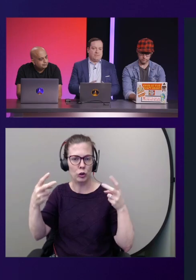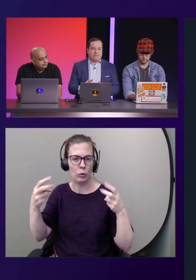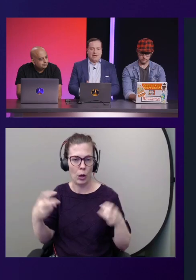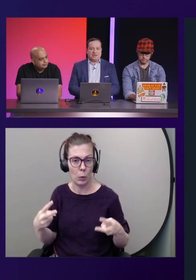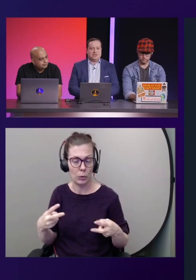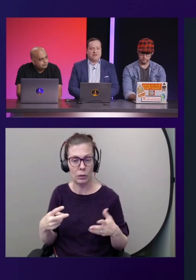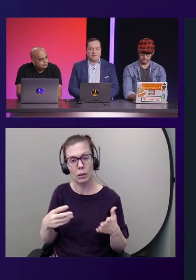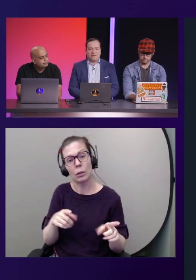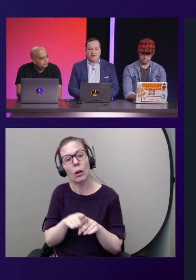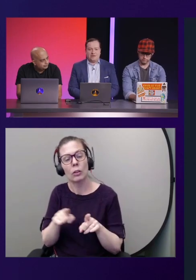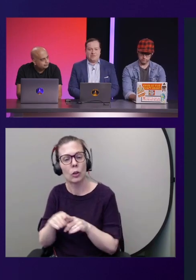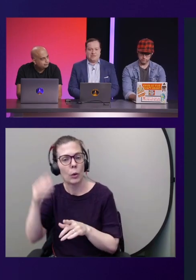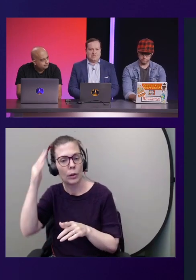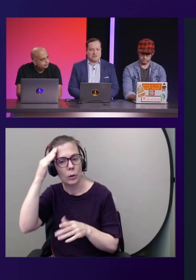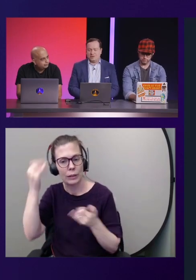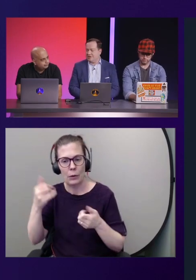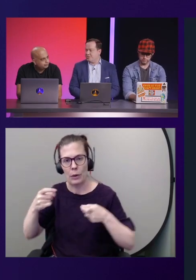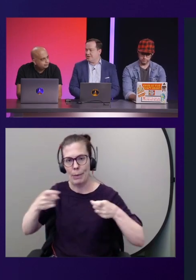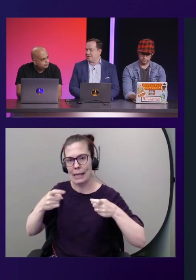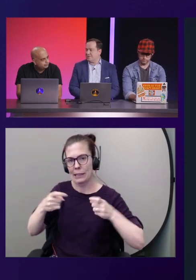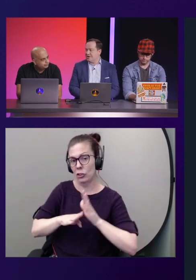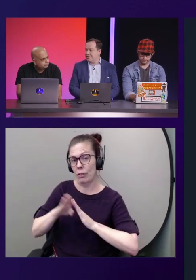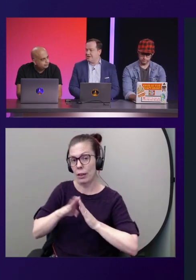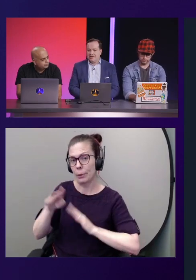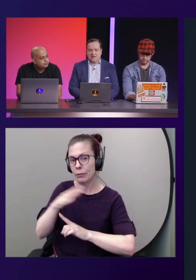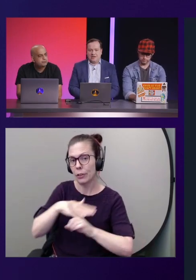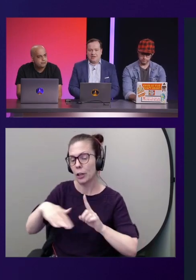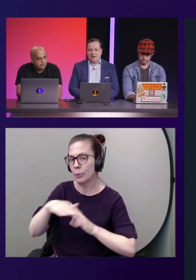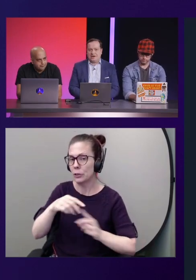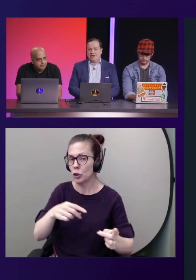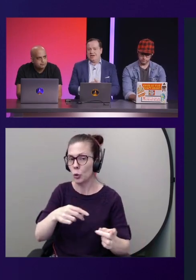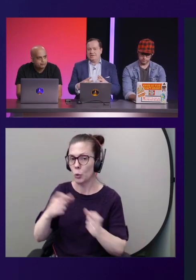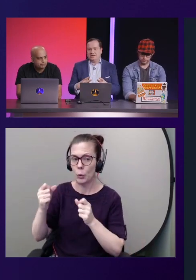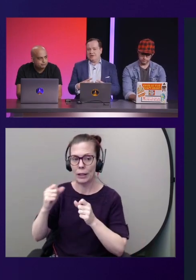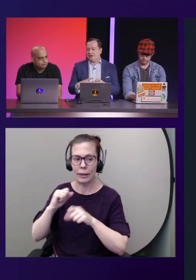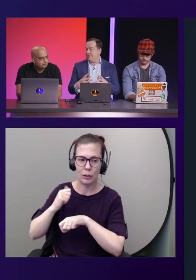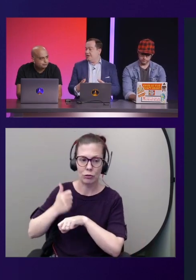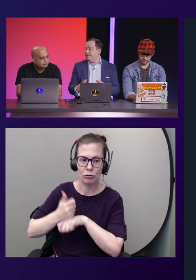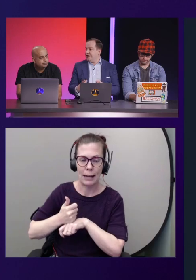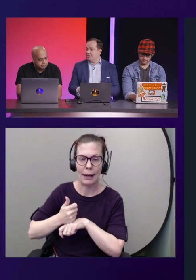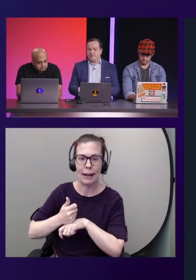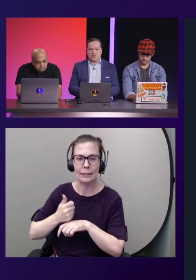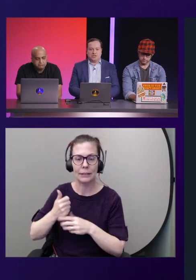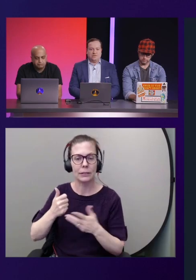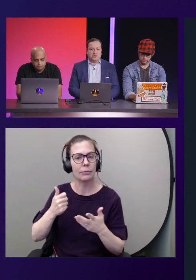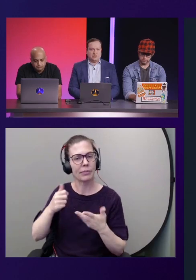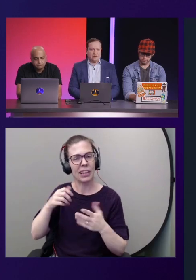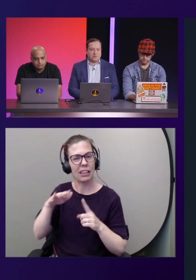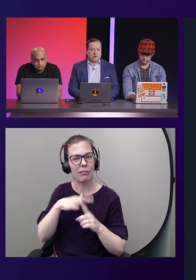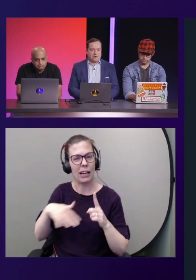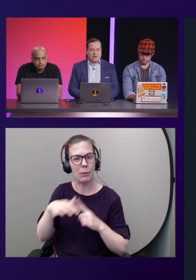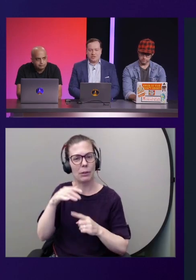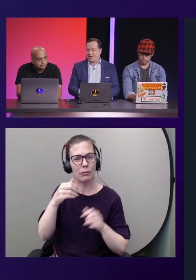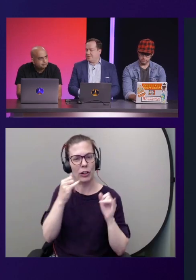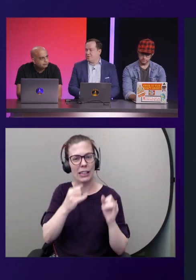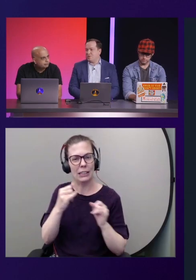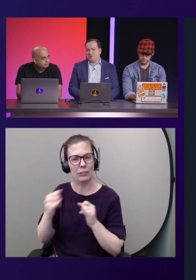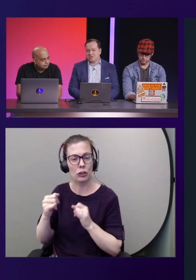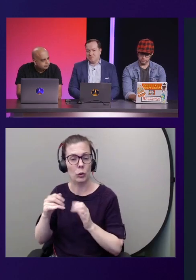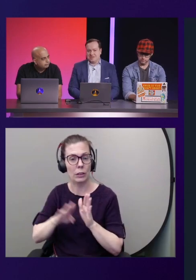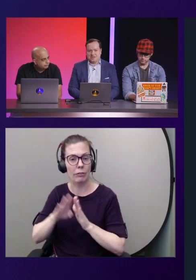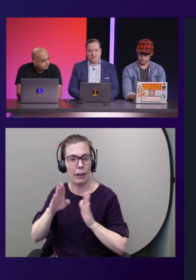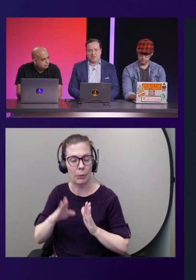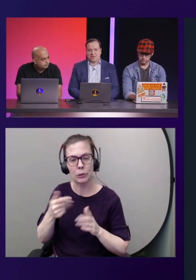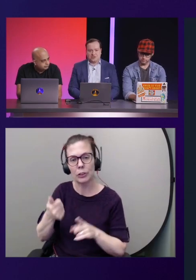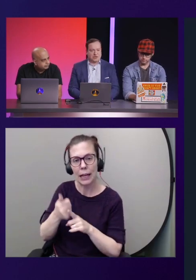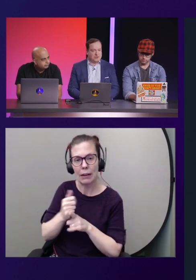about managed development environments, so you can quickly create an environment for each individual developer so they have their own personal